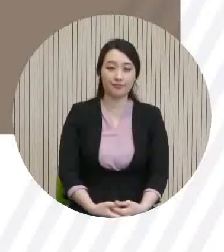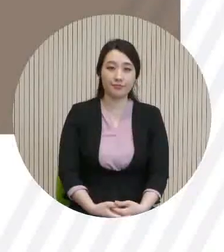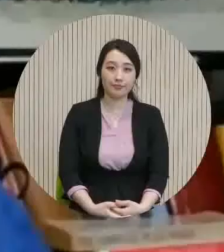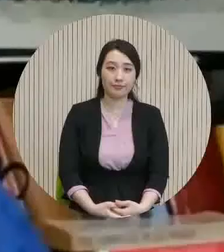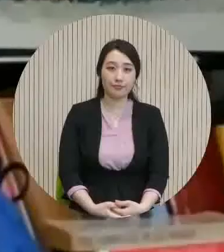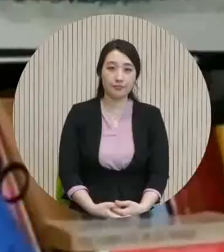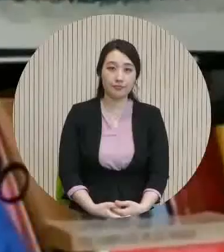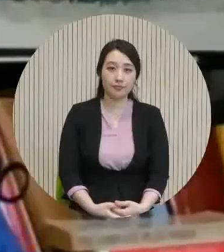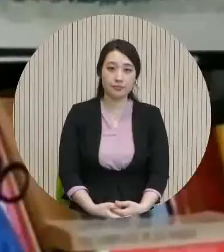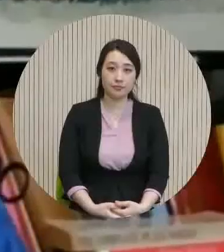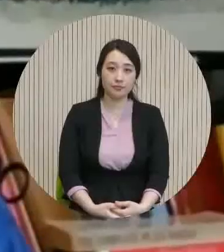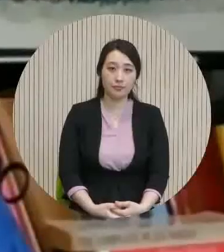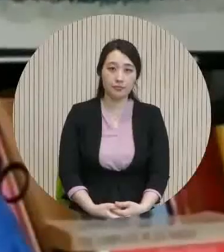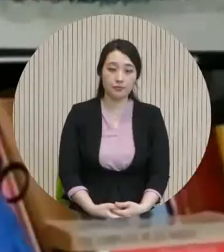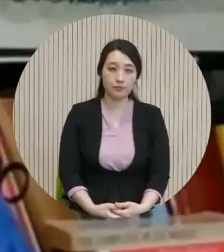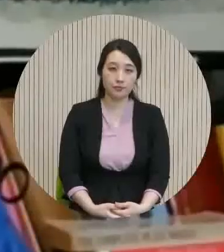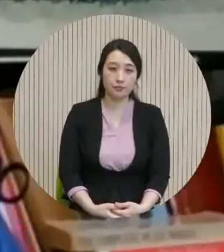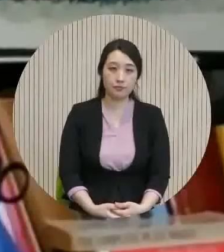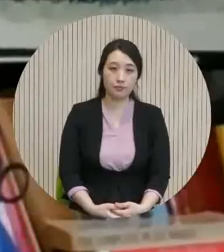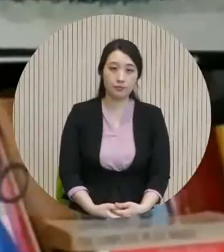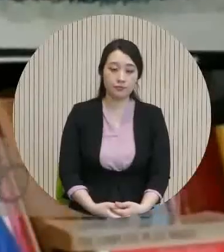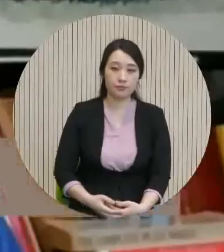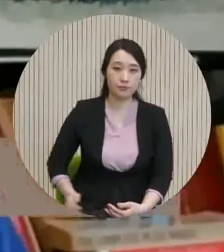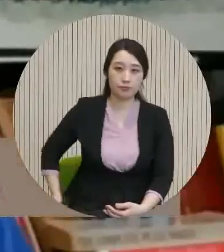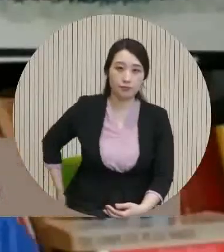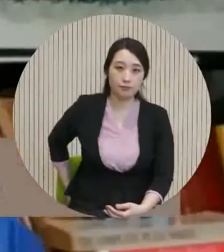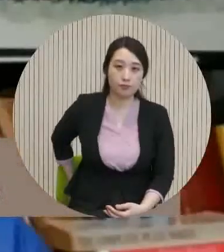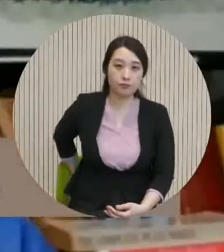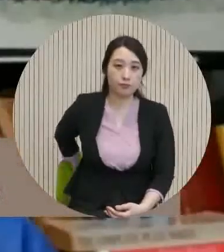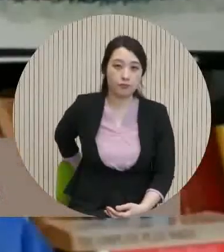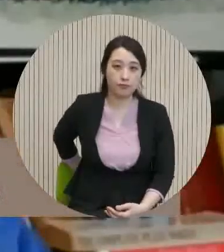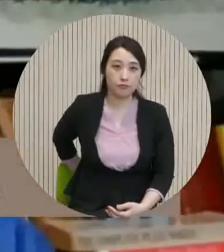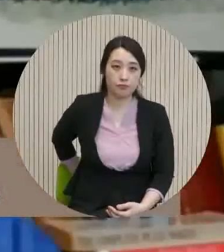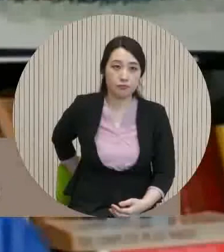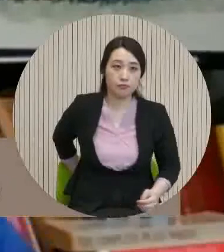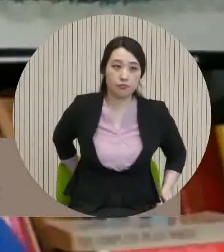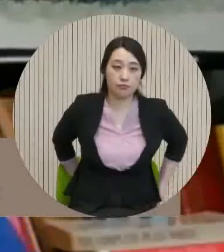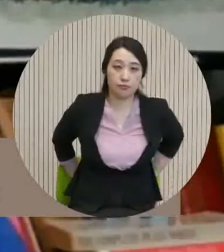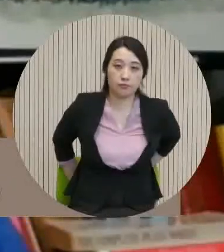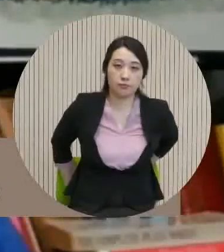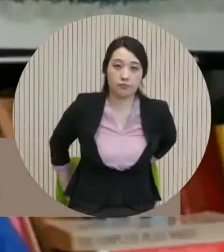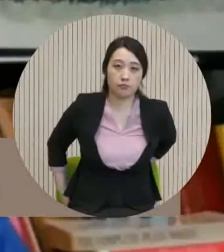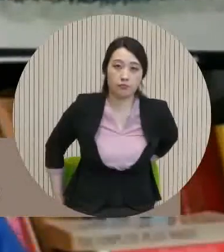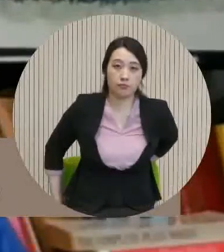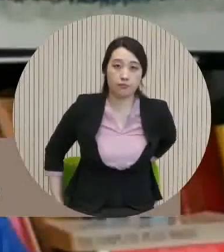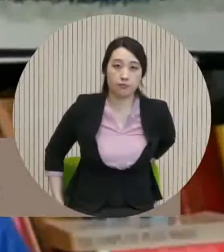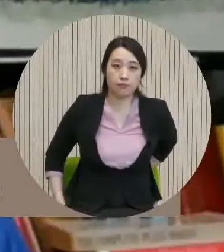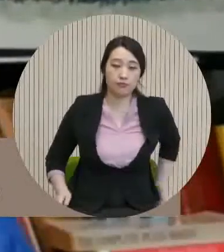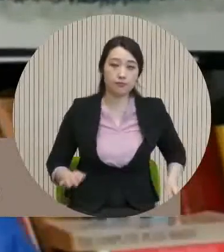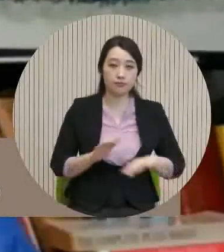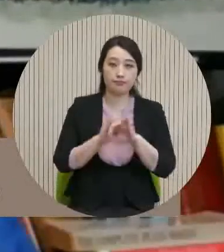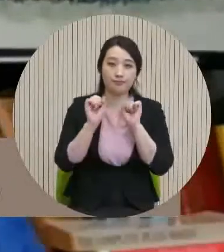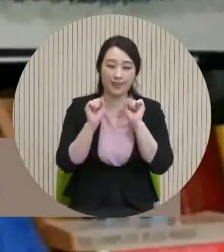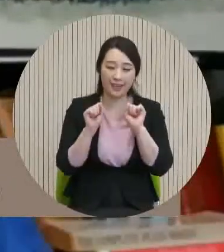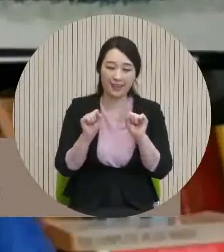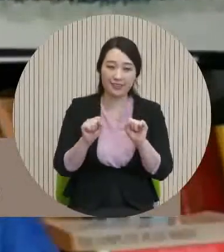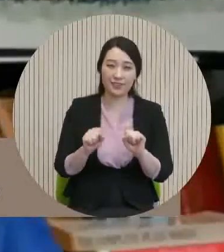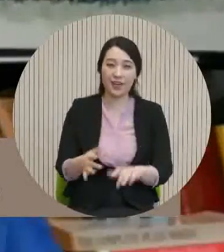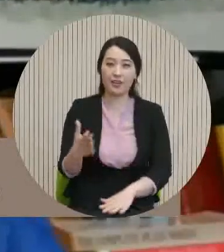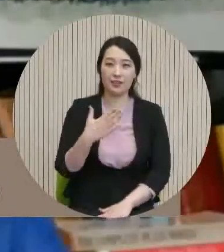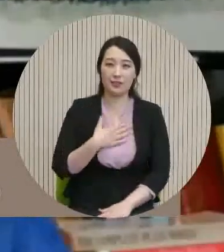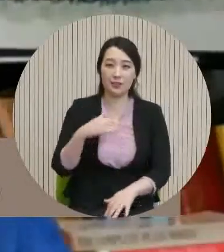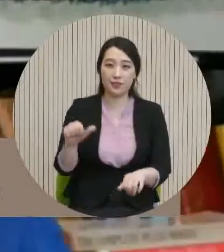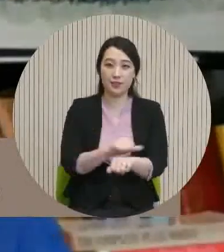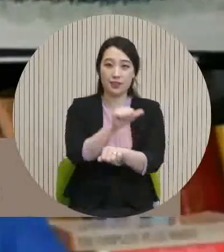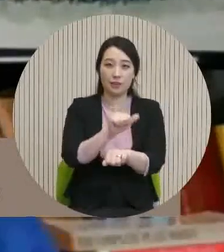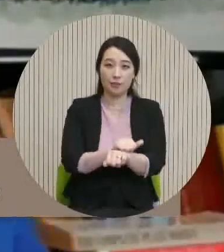digital data. Please watch his presentation. Hello, I'm Eric from Singapore. As I speak now,